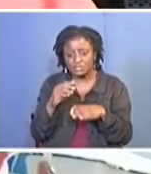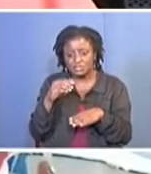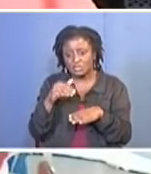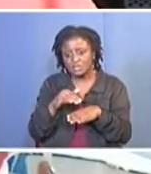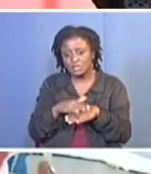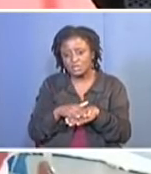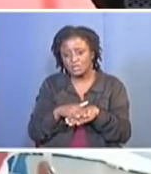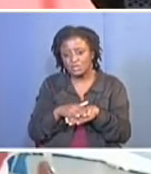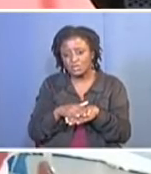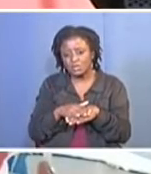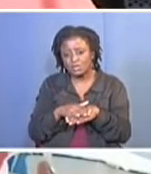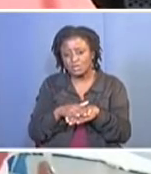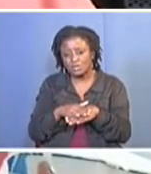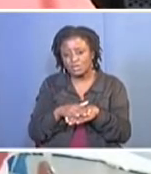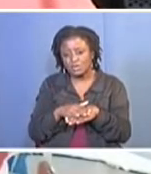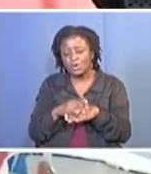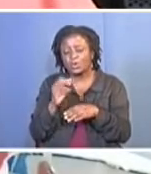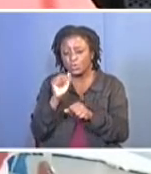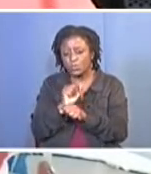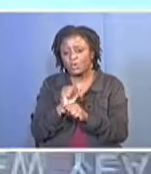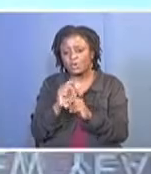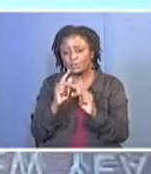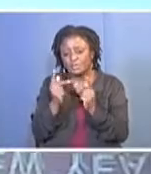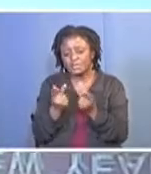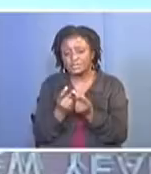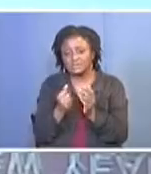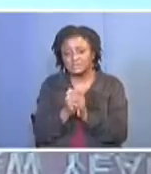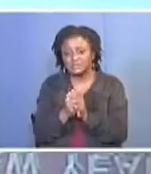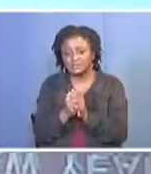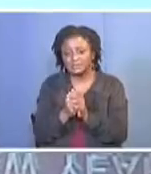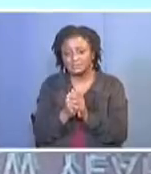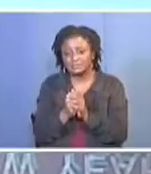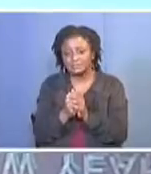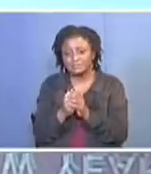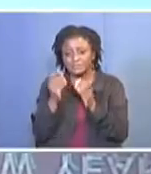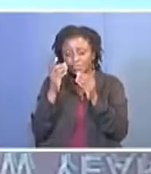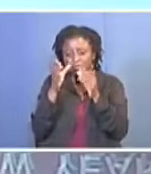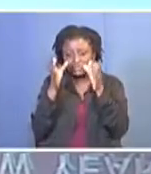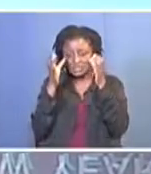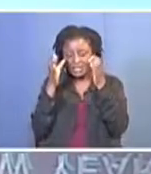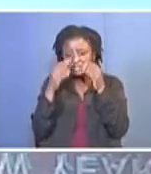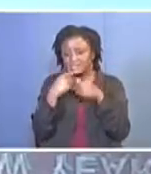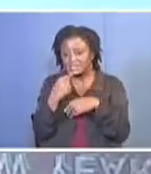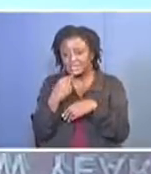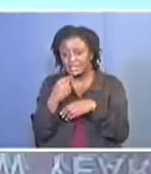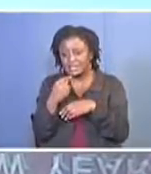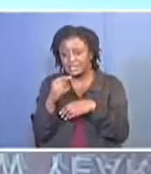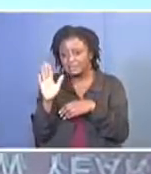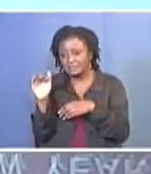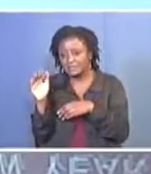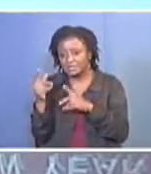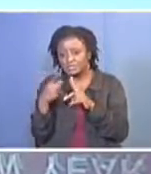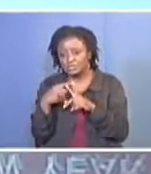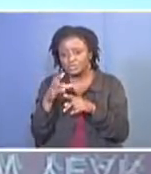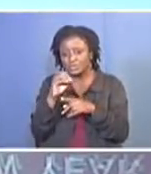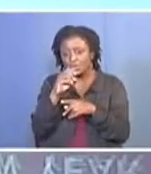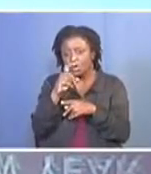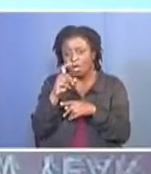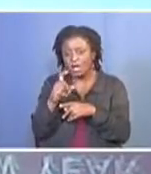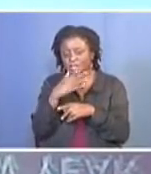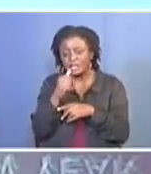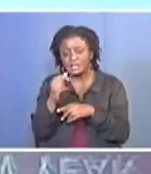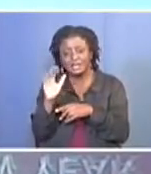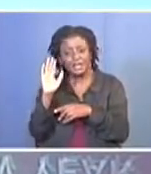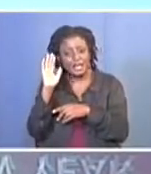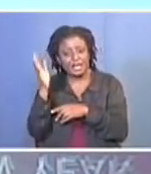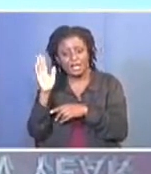are contained in the Bahamas Decent Work Country program. Well, the Chinese are saying so long to the ox and hello to the tiger,